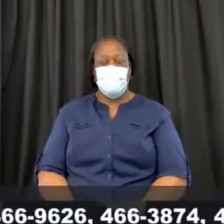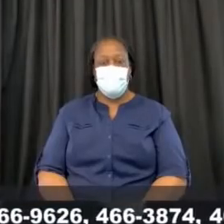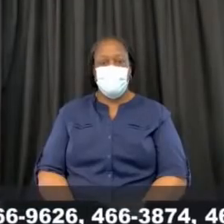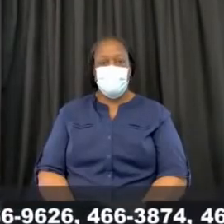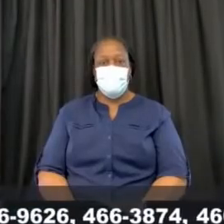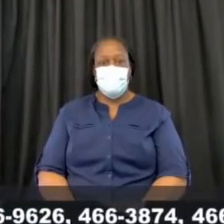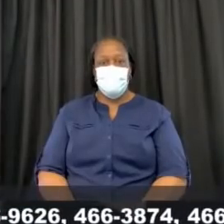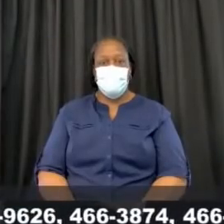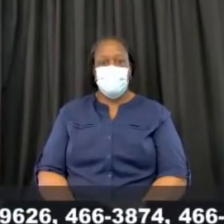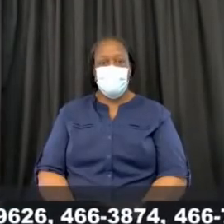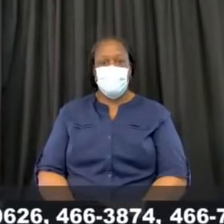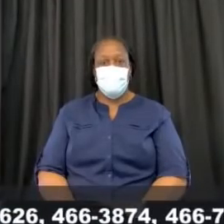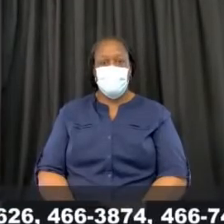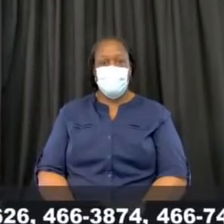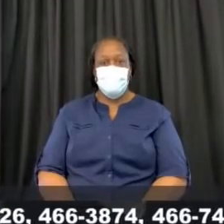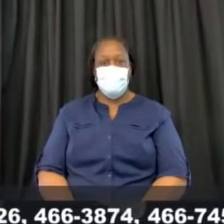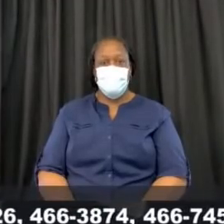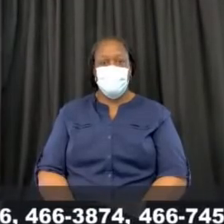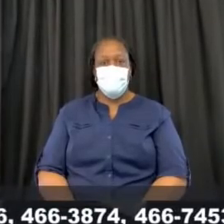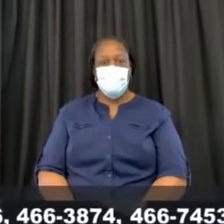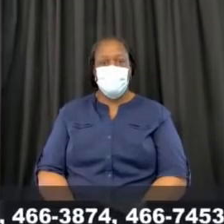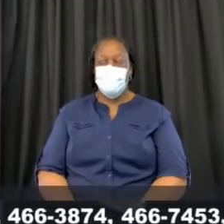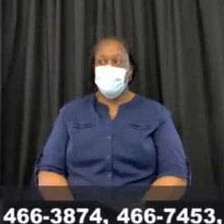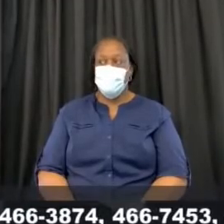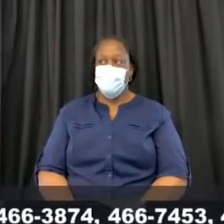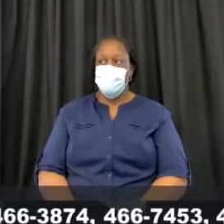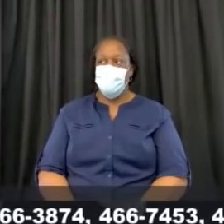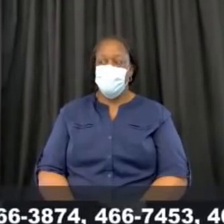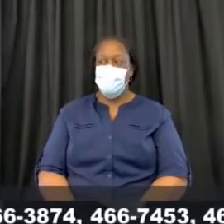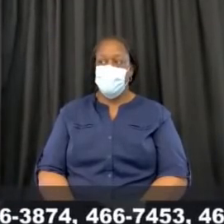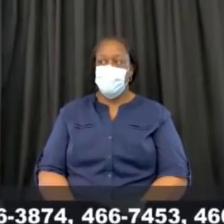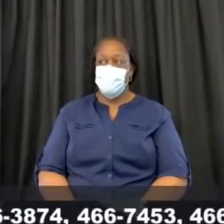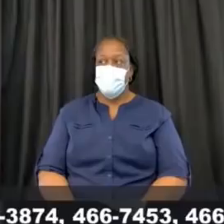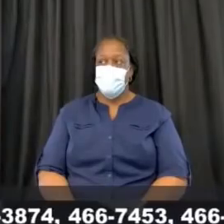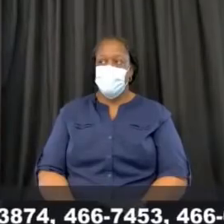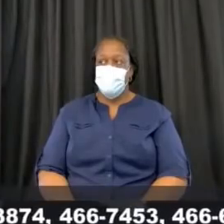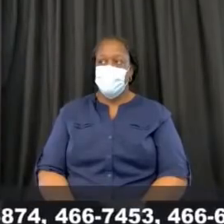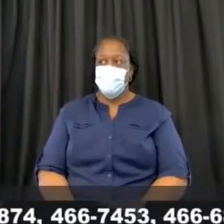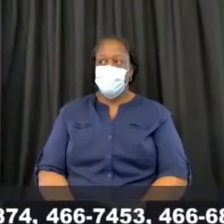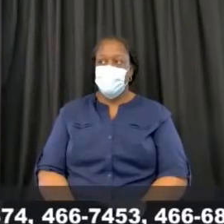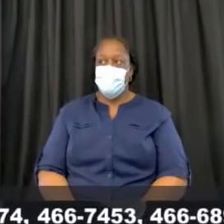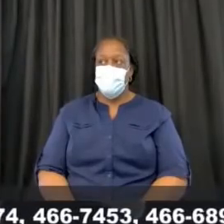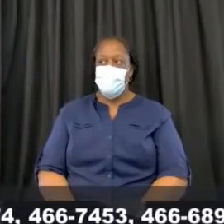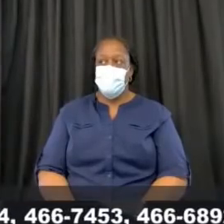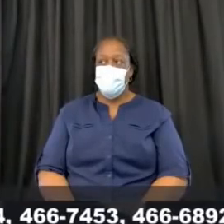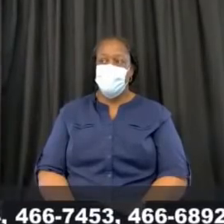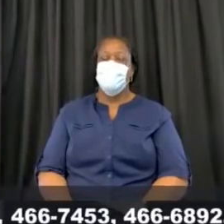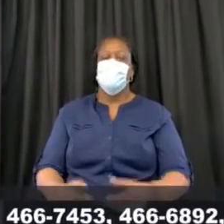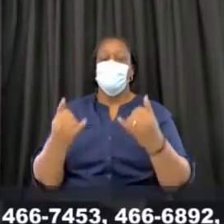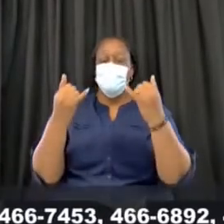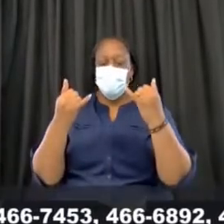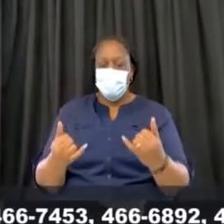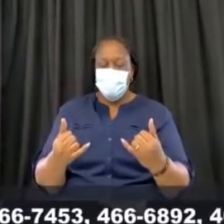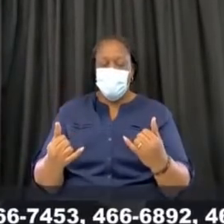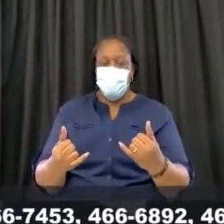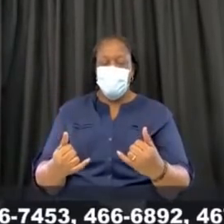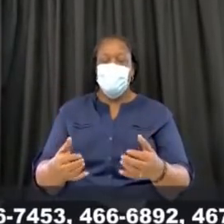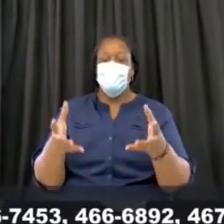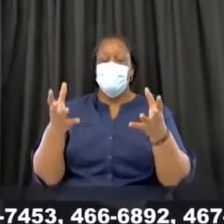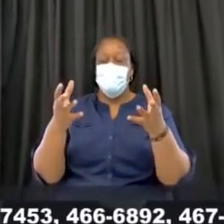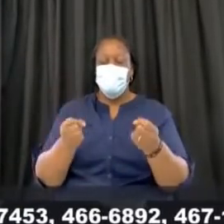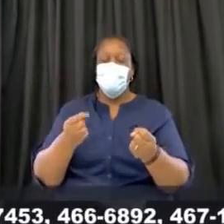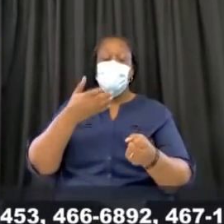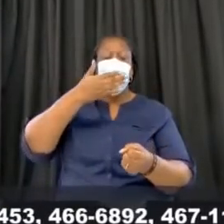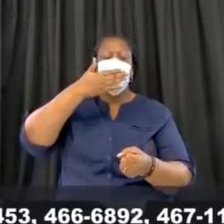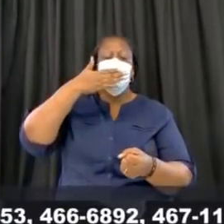We still have at the core of our testing the gold standard PCR test. We